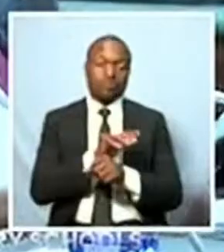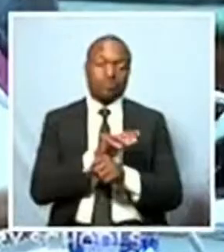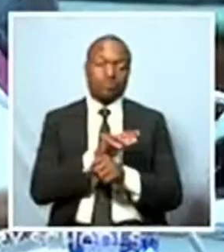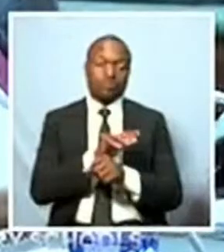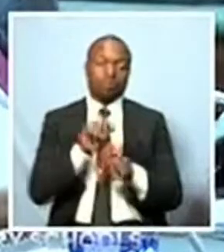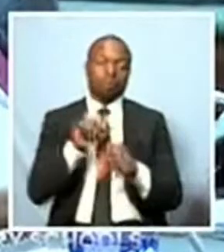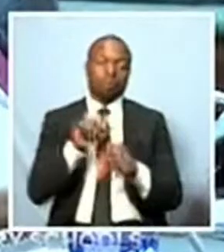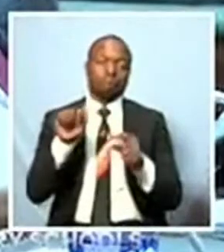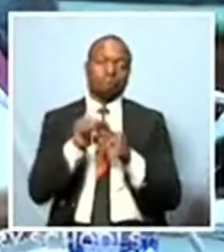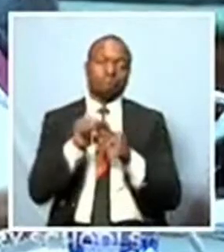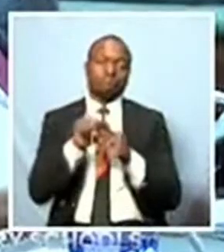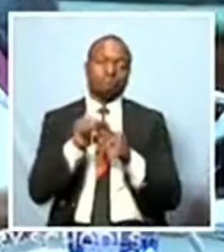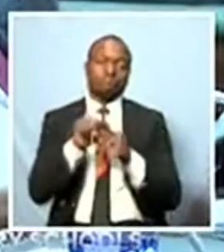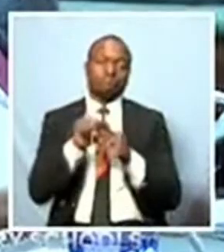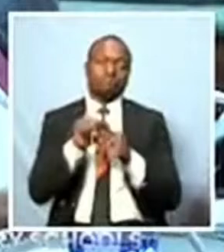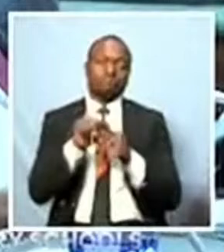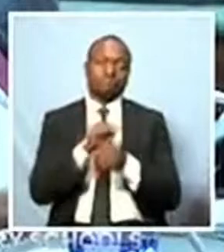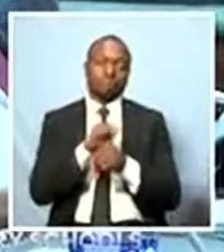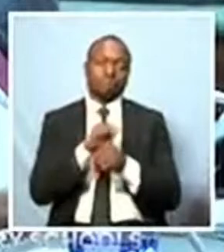is